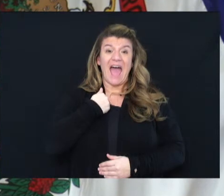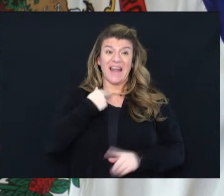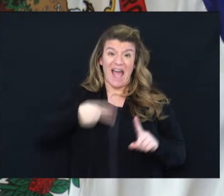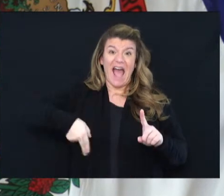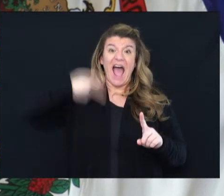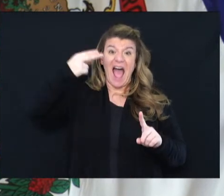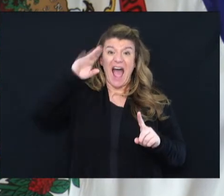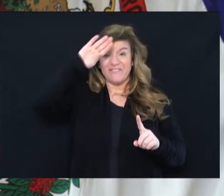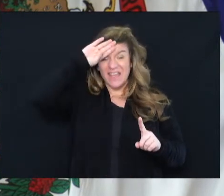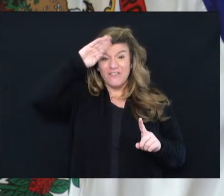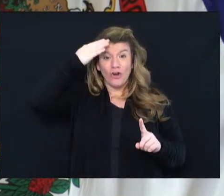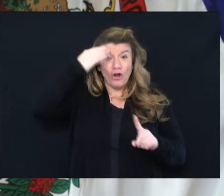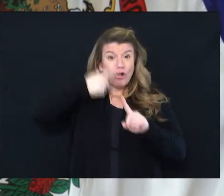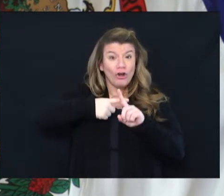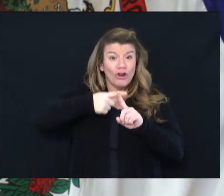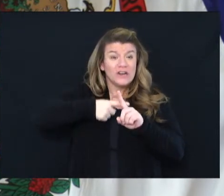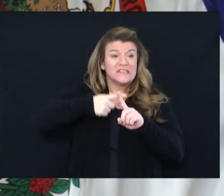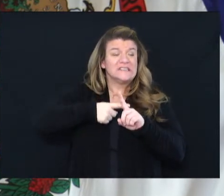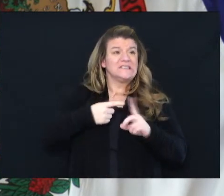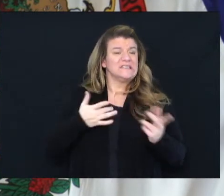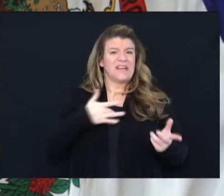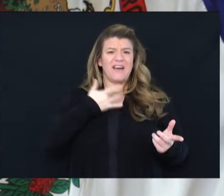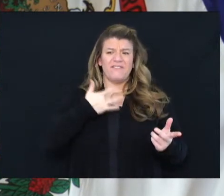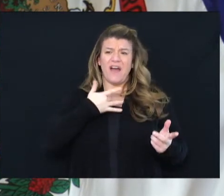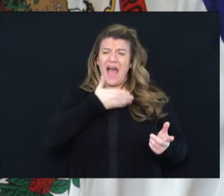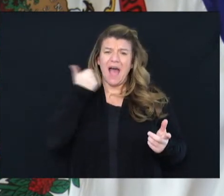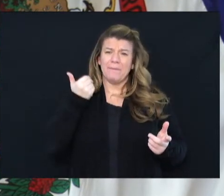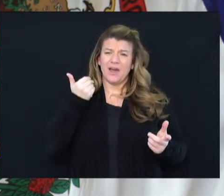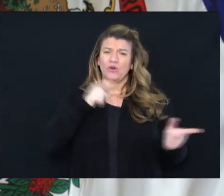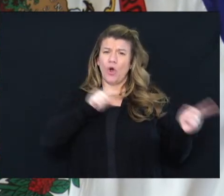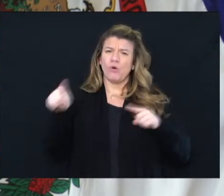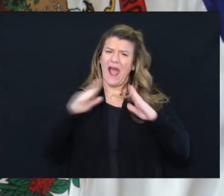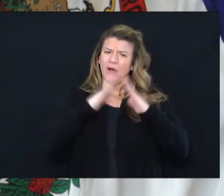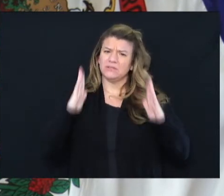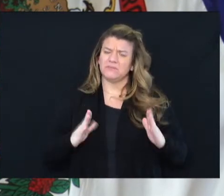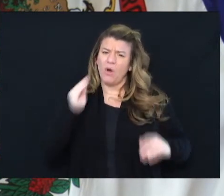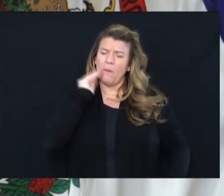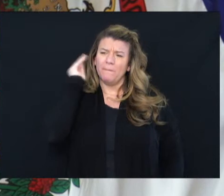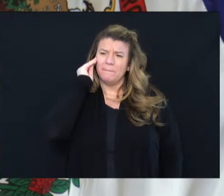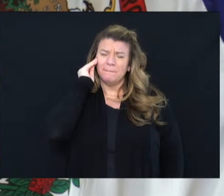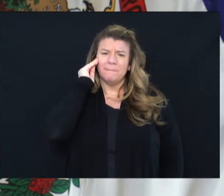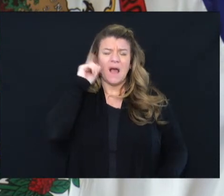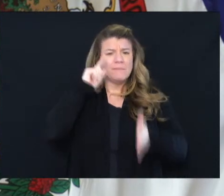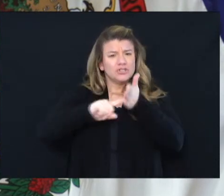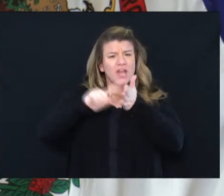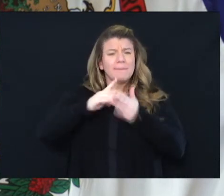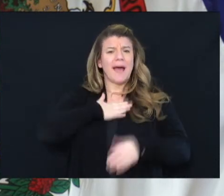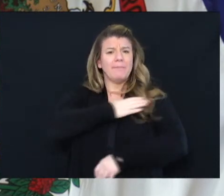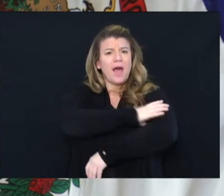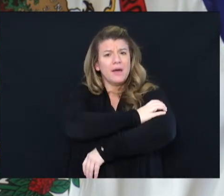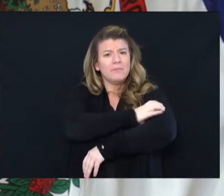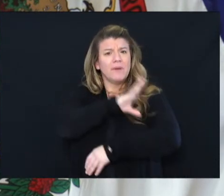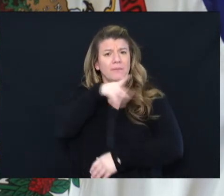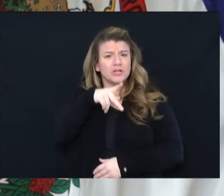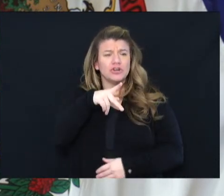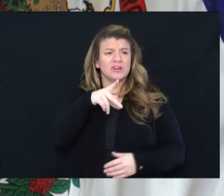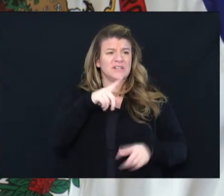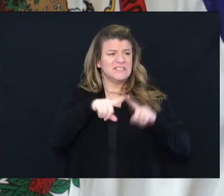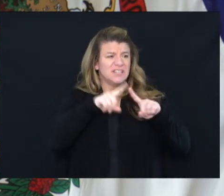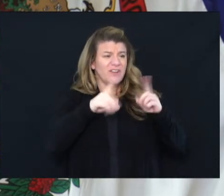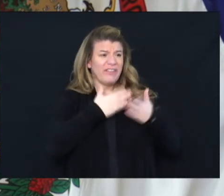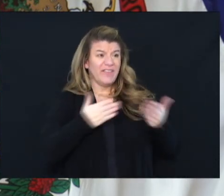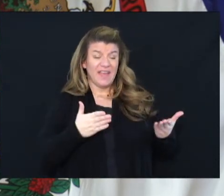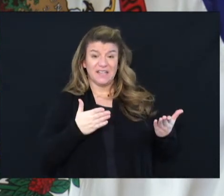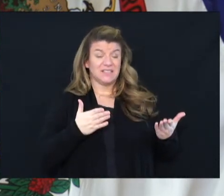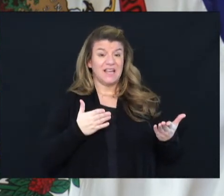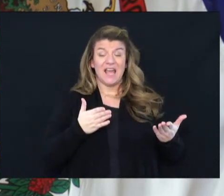and everything, and so I thought, well, I better get to the house and everything, and maybe check my blood pressure and stuff like that. Well,